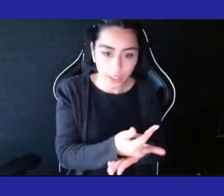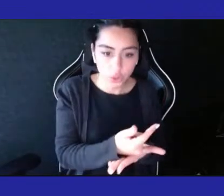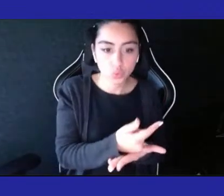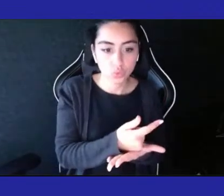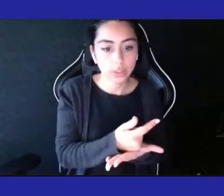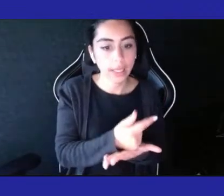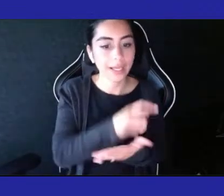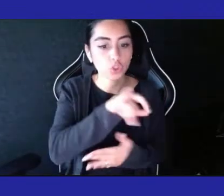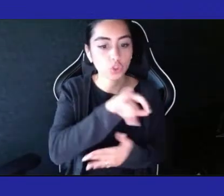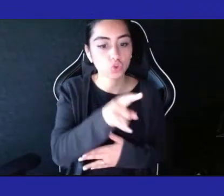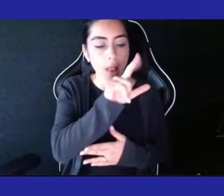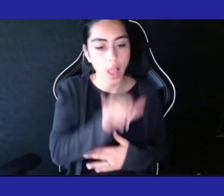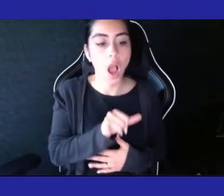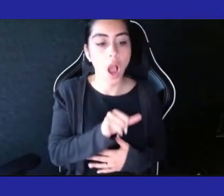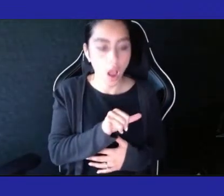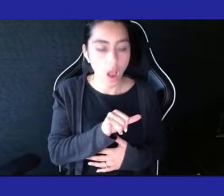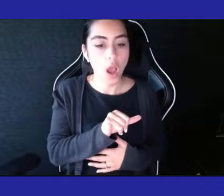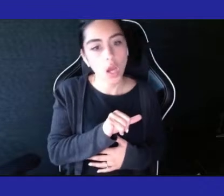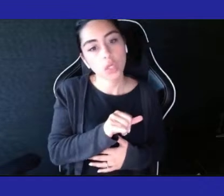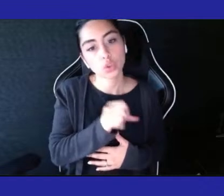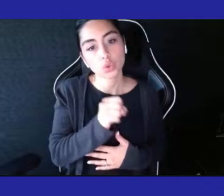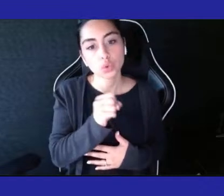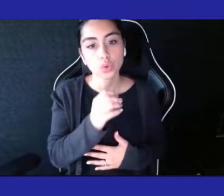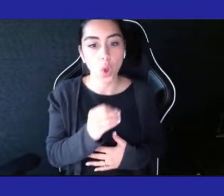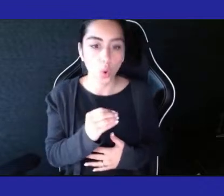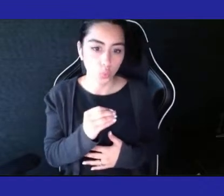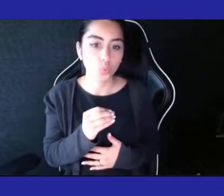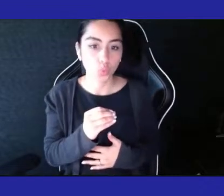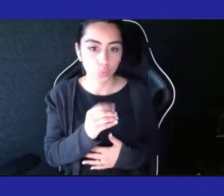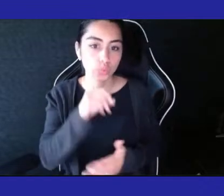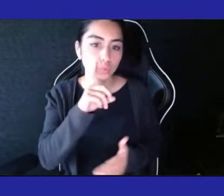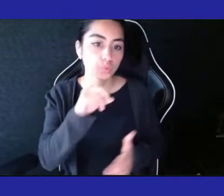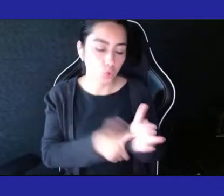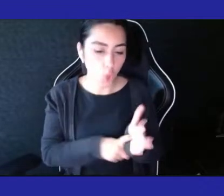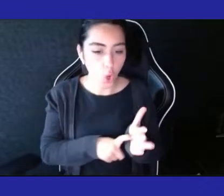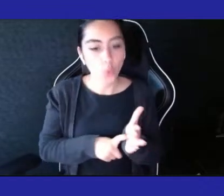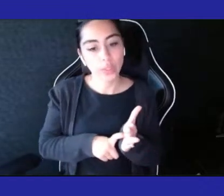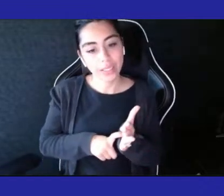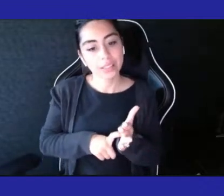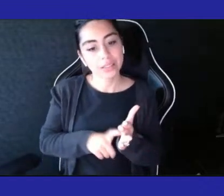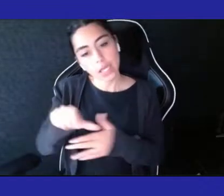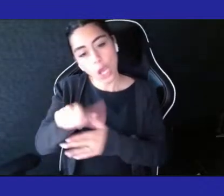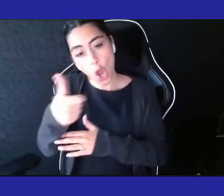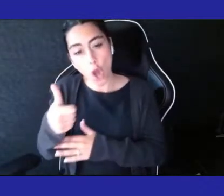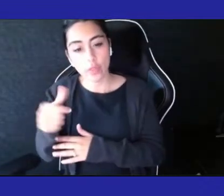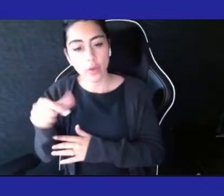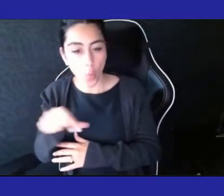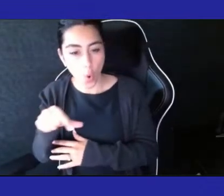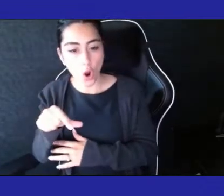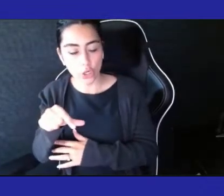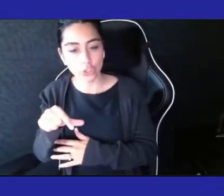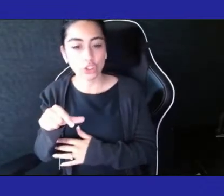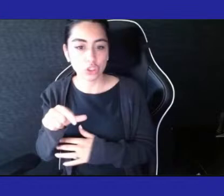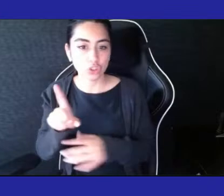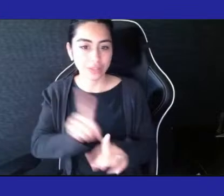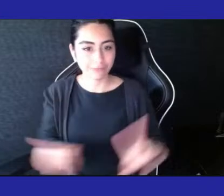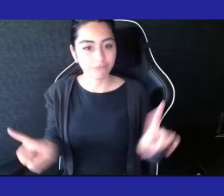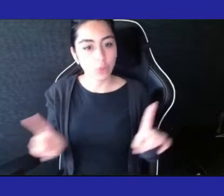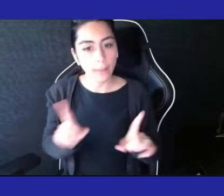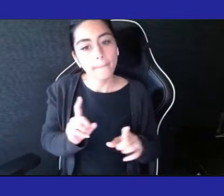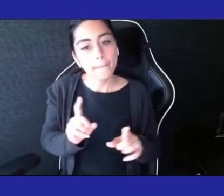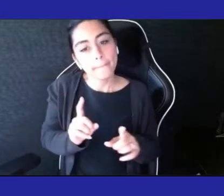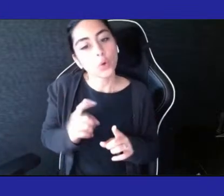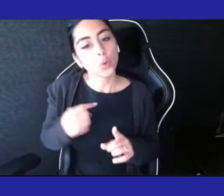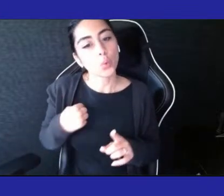the ends are a little bit smaller in these off quarters, mid-year, but it's a trend that we're going to be following